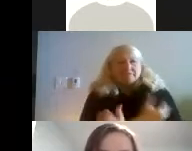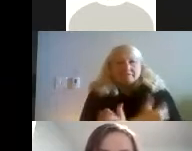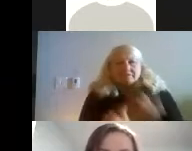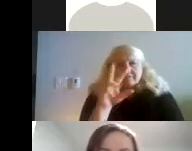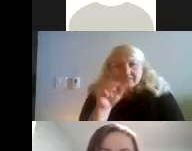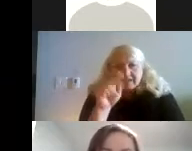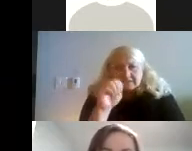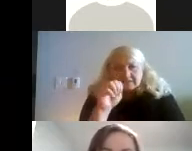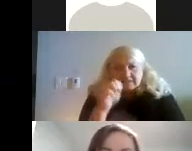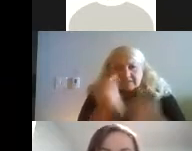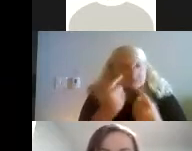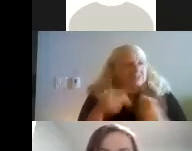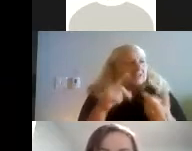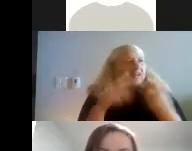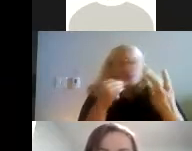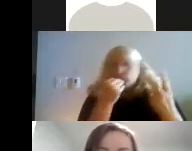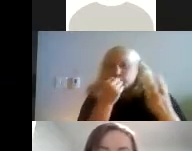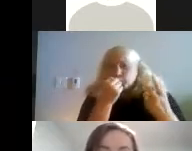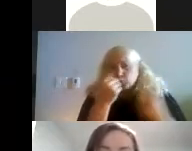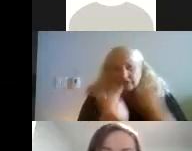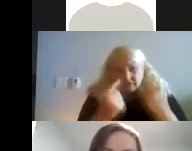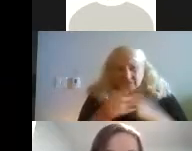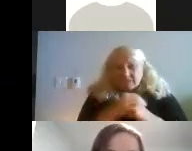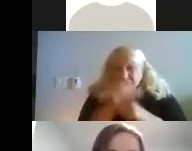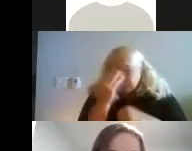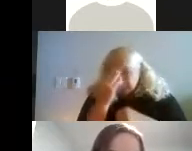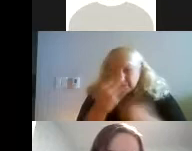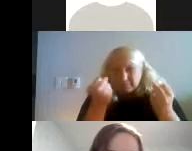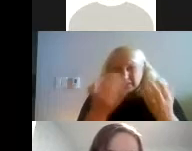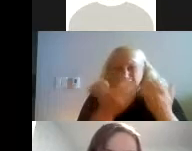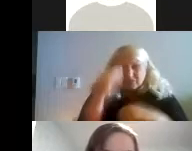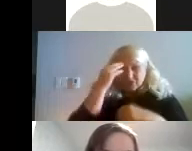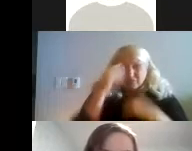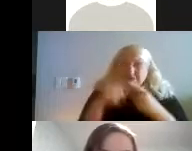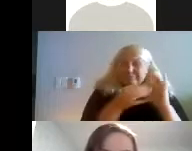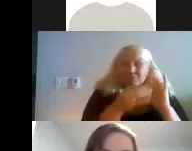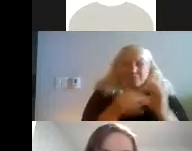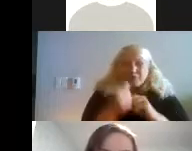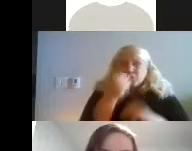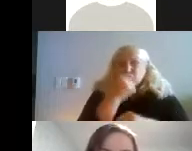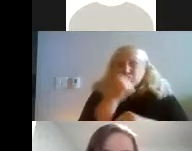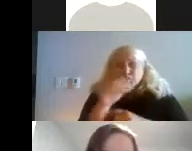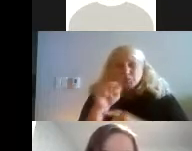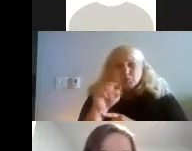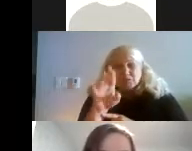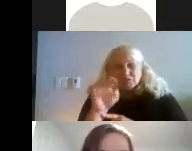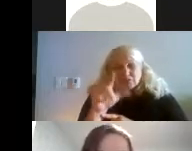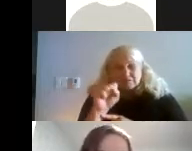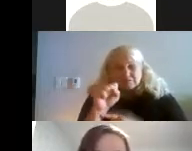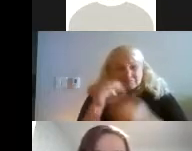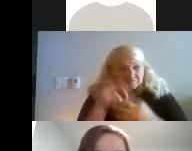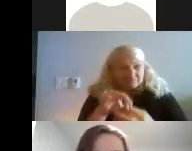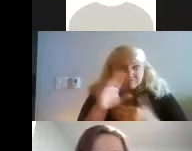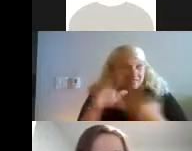experiments. And so a lot of the knowledge that we actually have on things like nutritional deficiencies are at the hands of